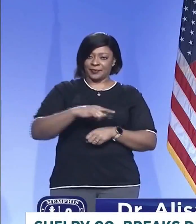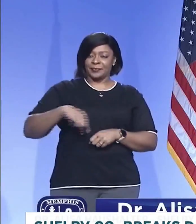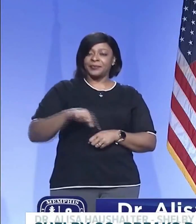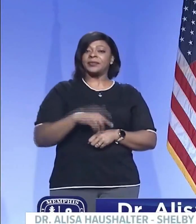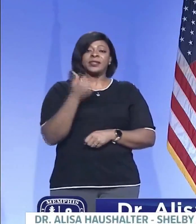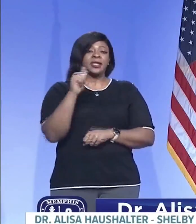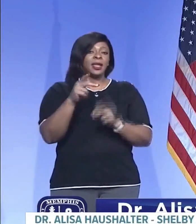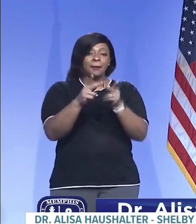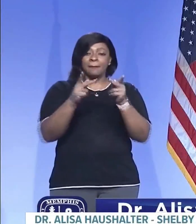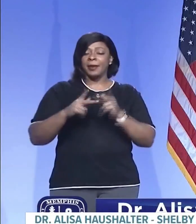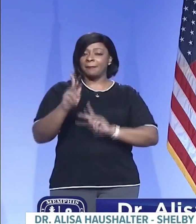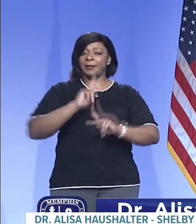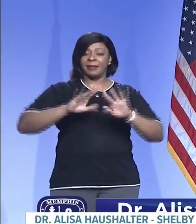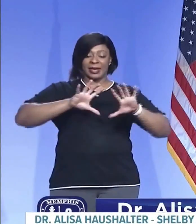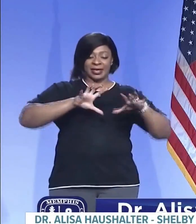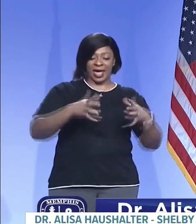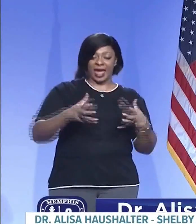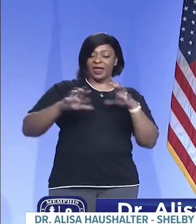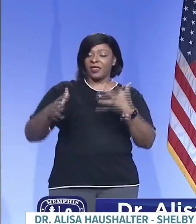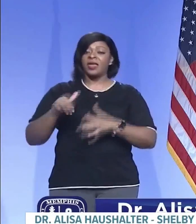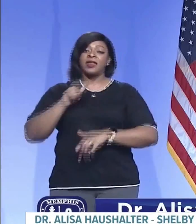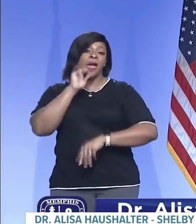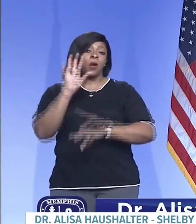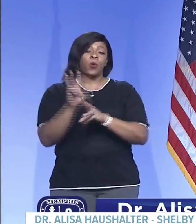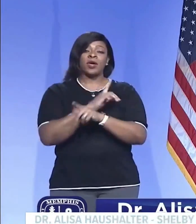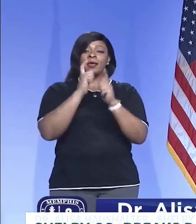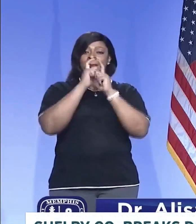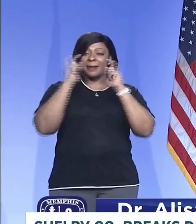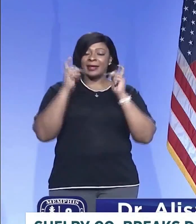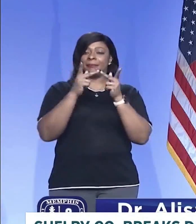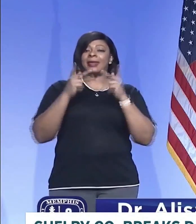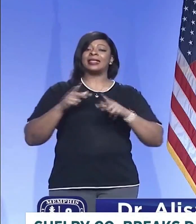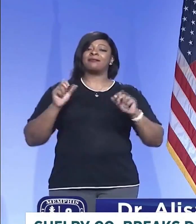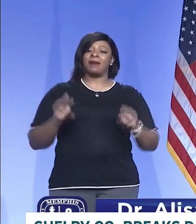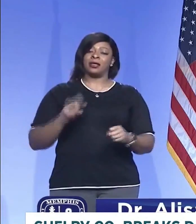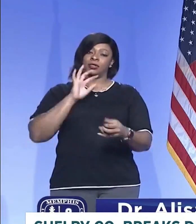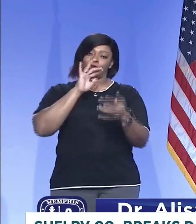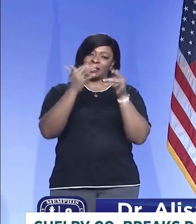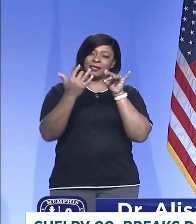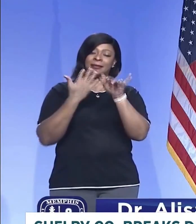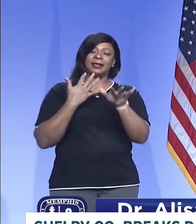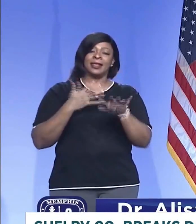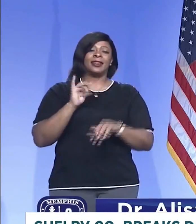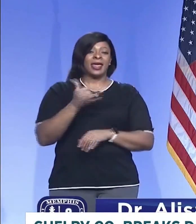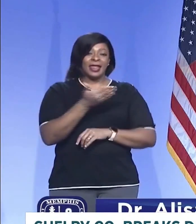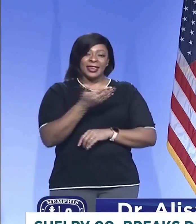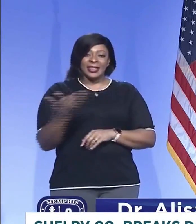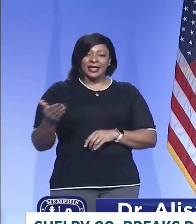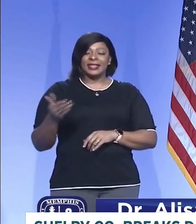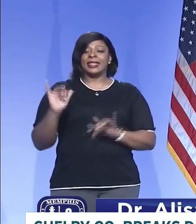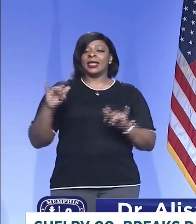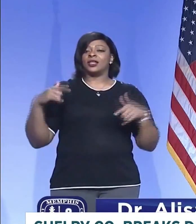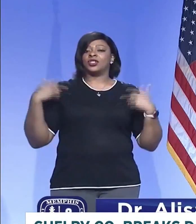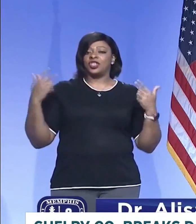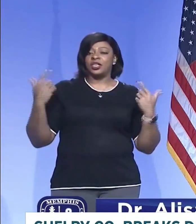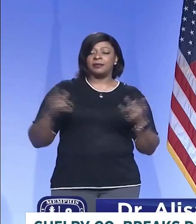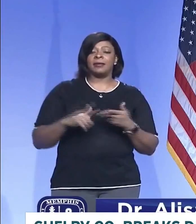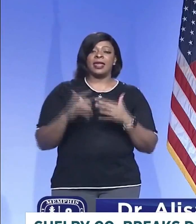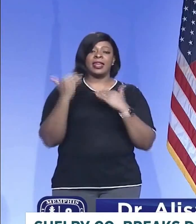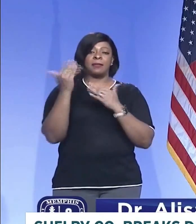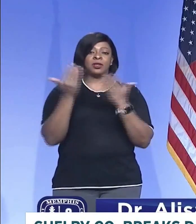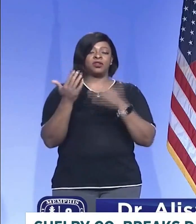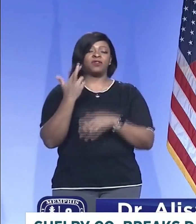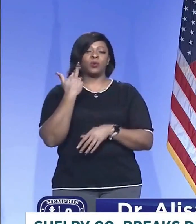that any place that people gather and don't wear a mask is a place for transmission. So those are things like gyms, limited